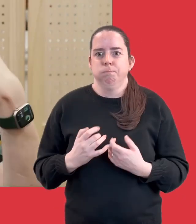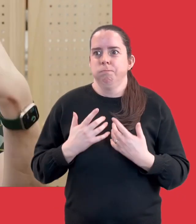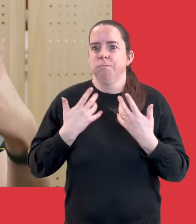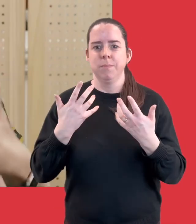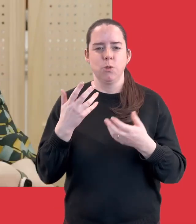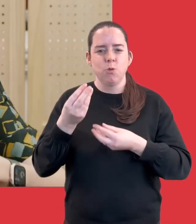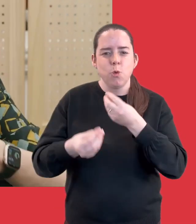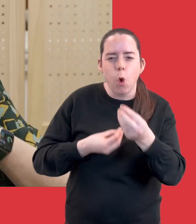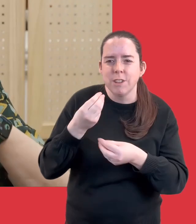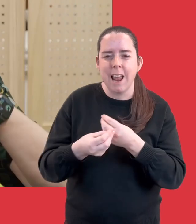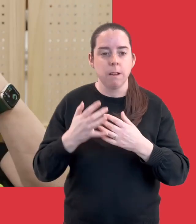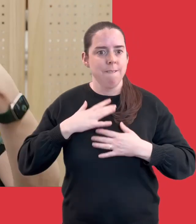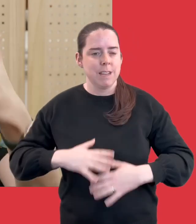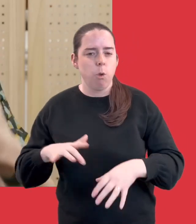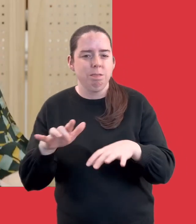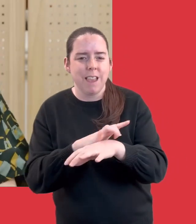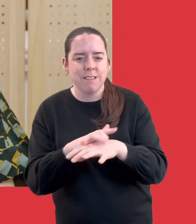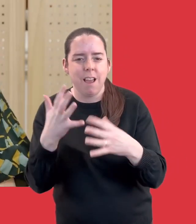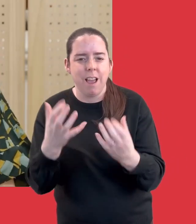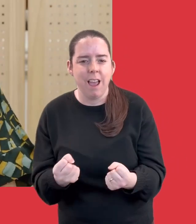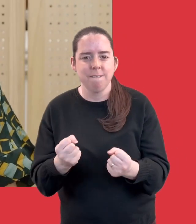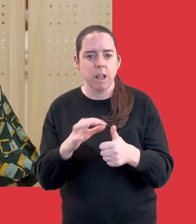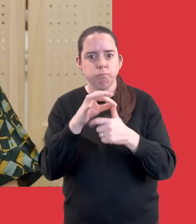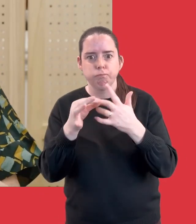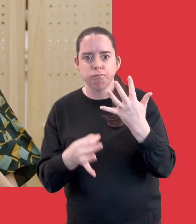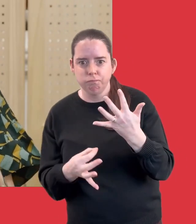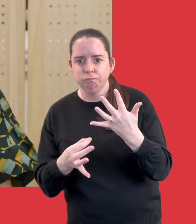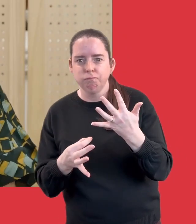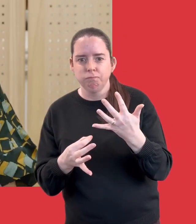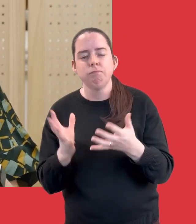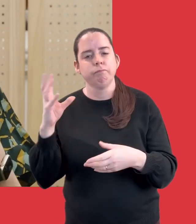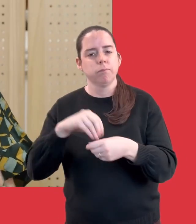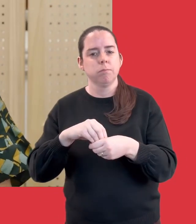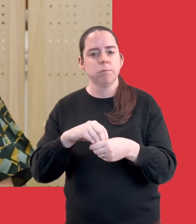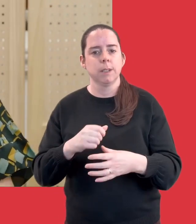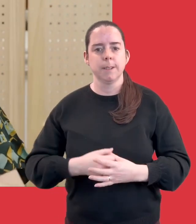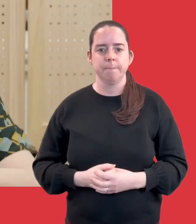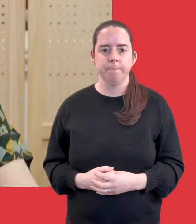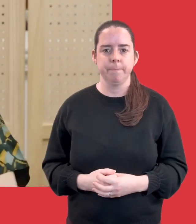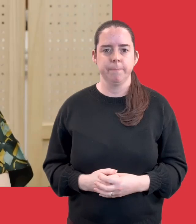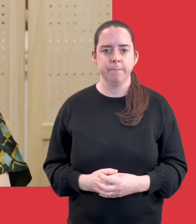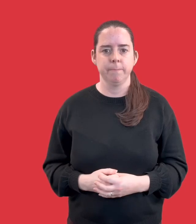storytelling and physical theatre. All of those elements, as you'd expect from us, are there.